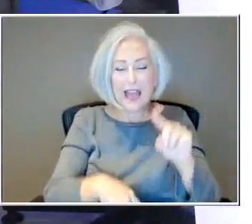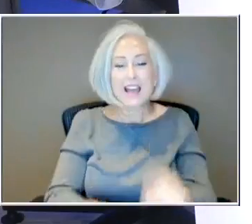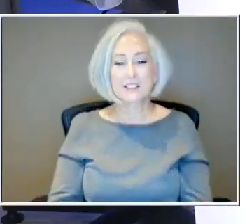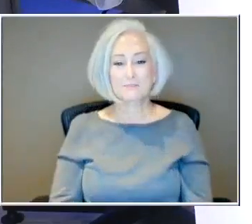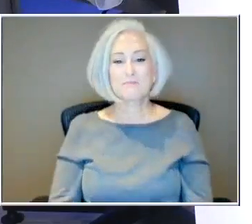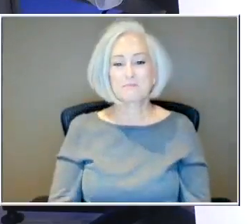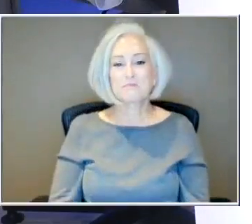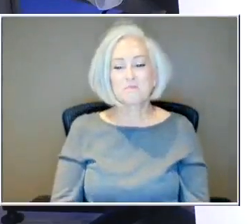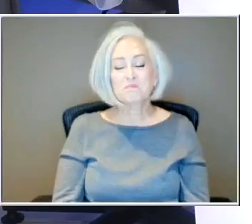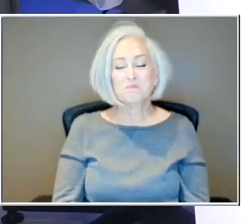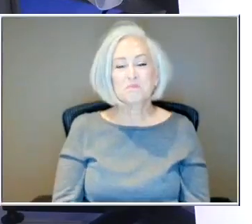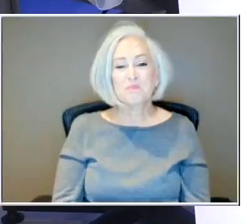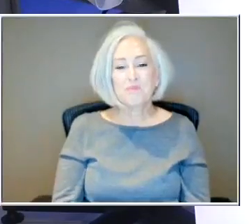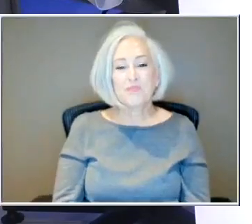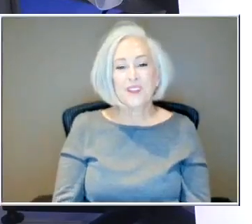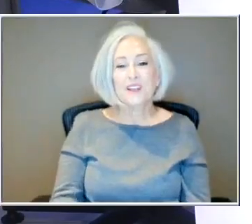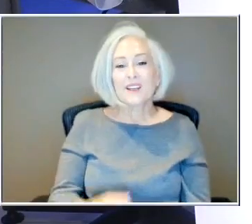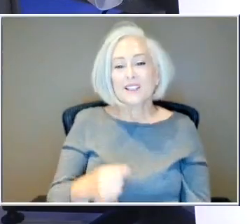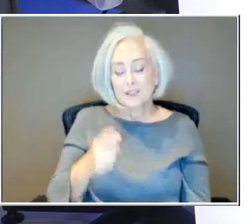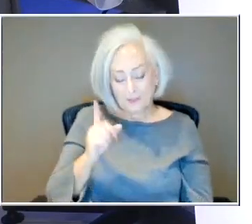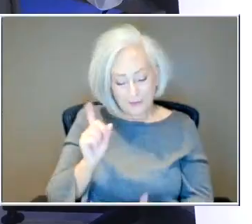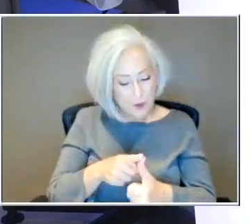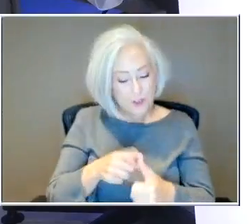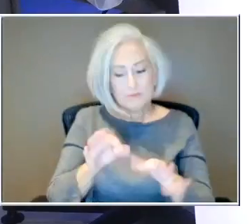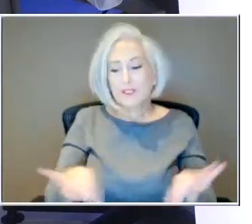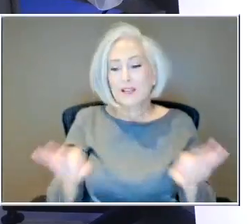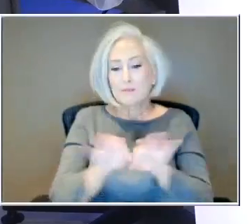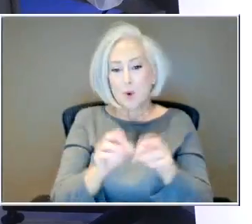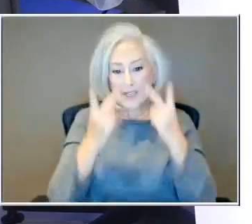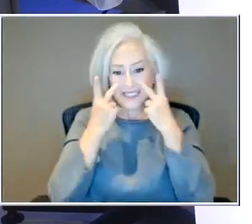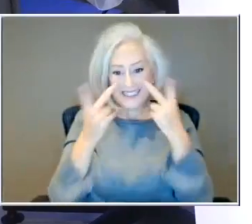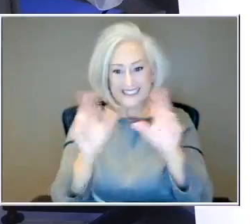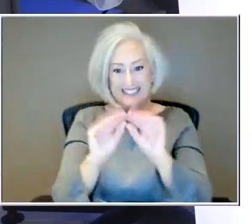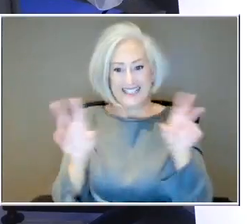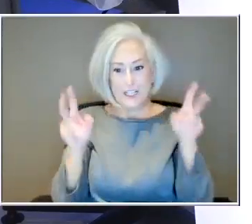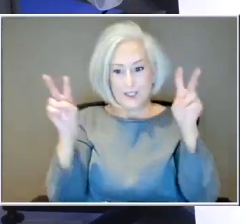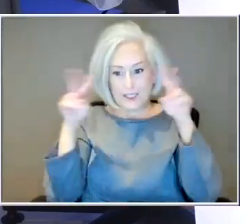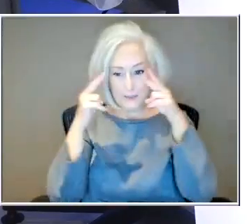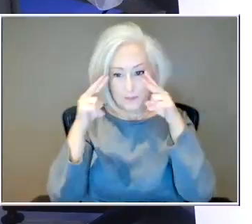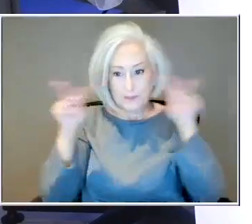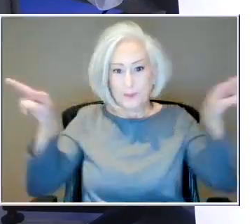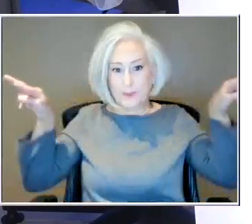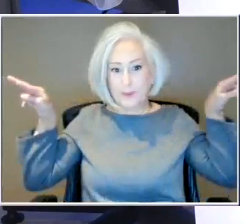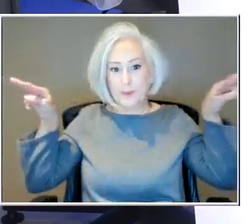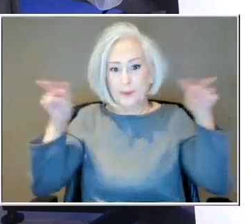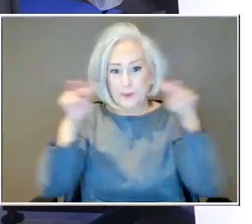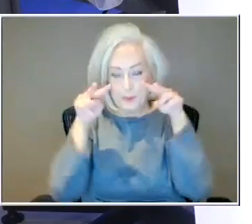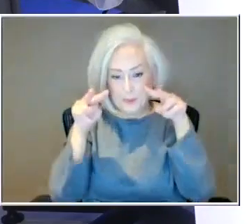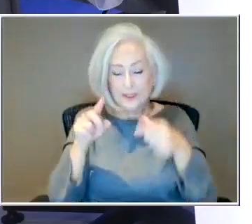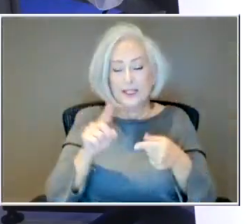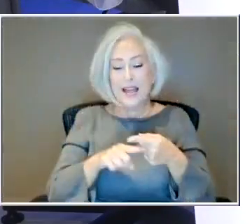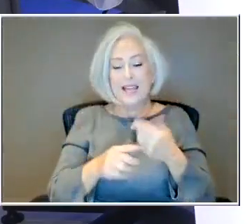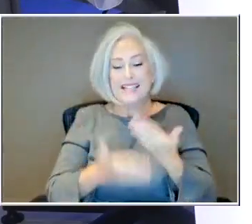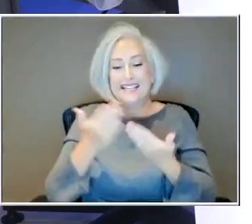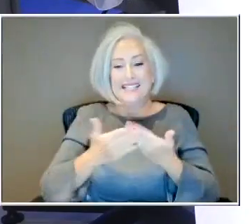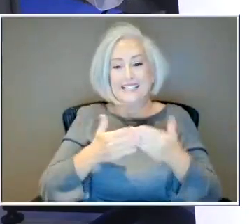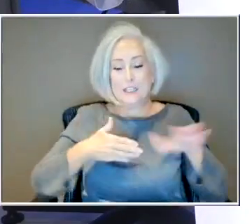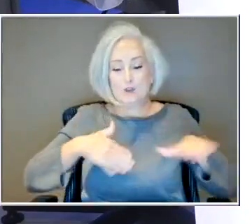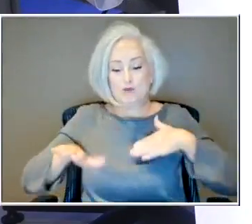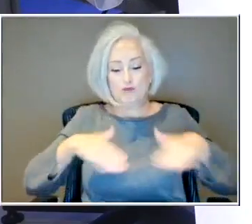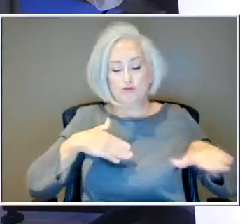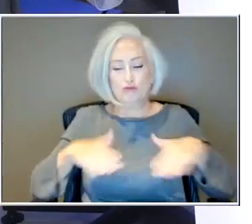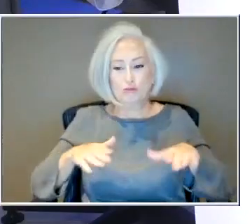say just being able to see, be seen, and being able to move around safely. I have to say, I love Halloween. It's one of my kids,